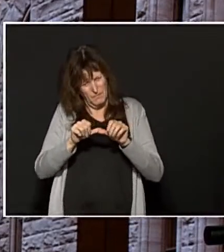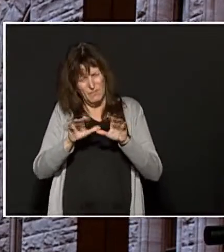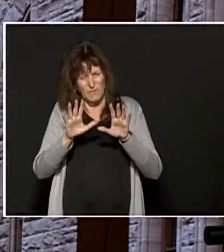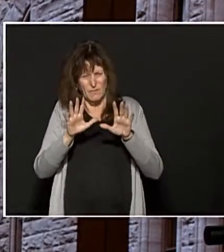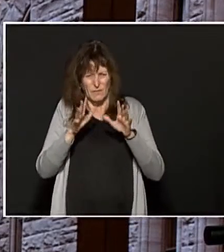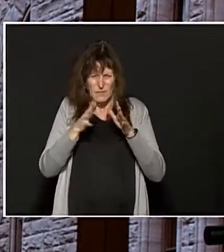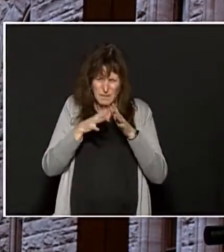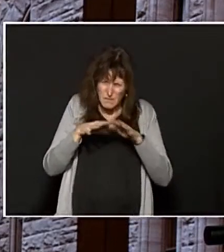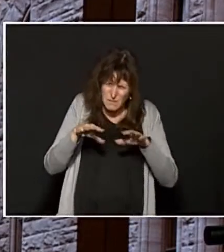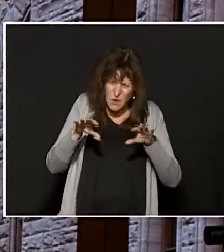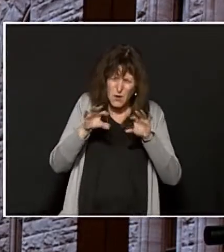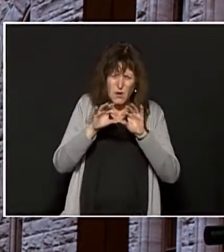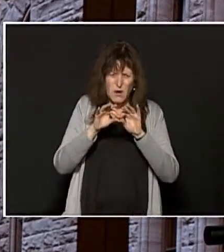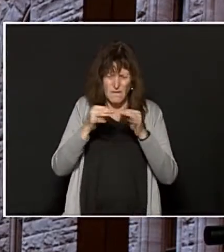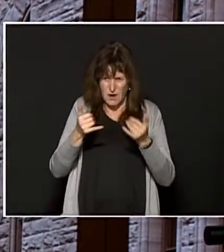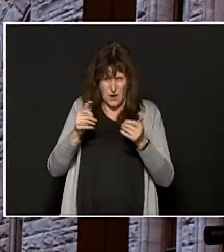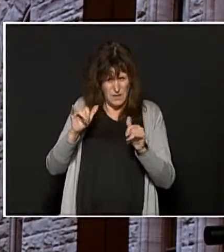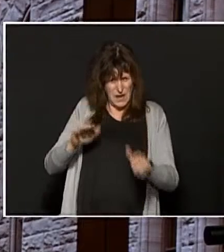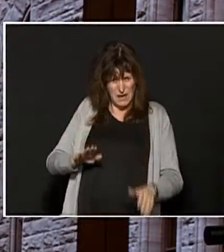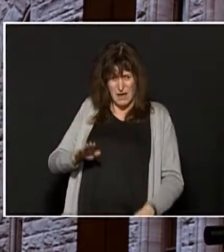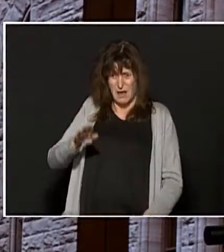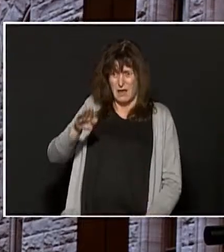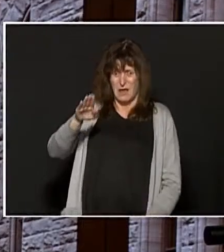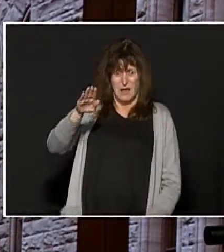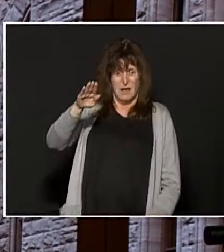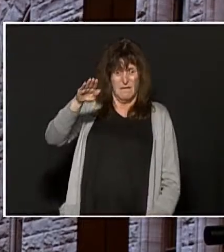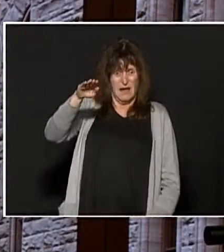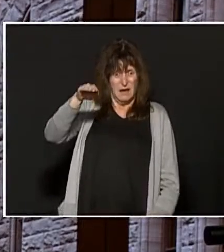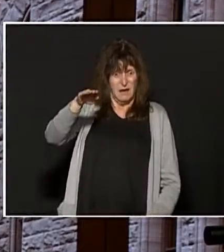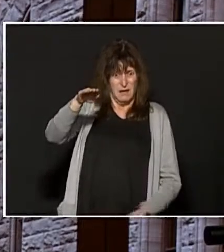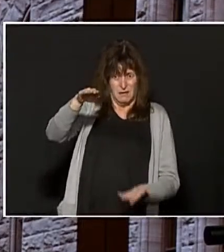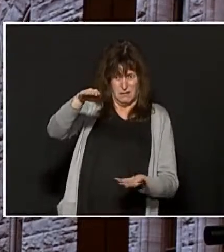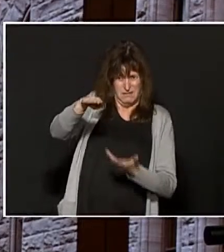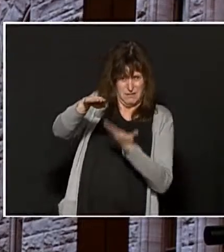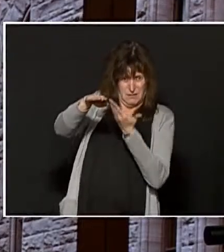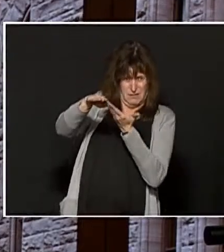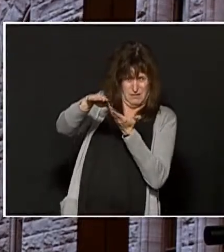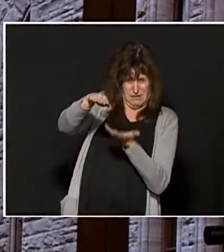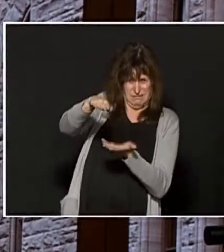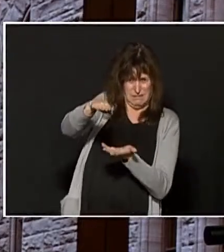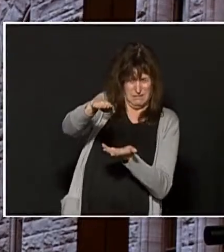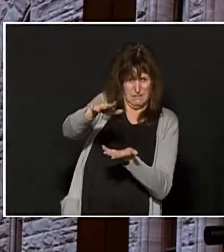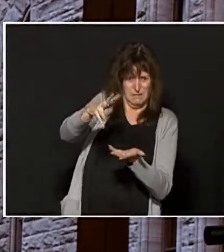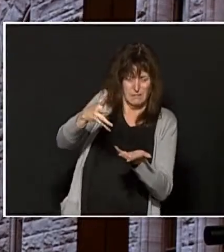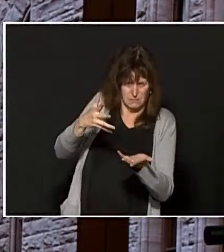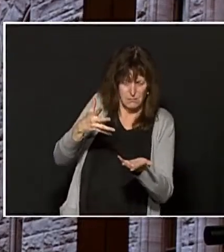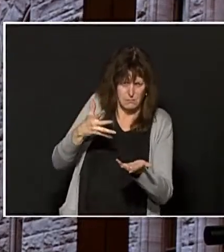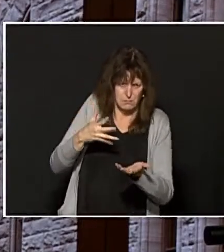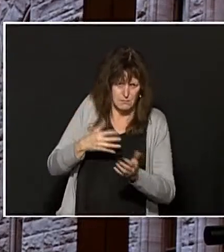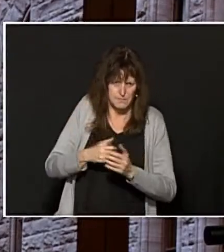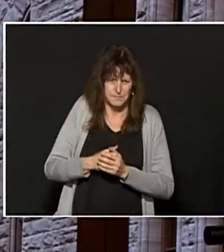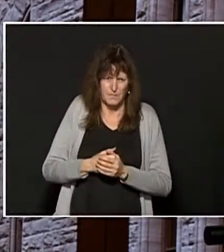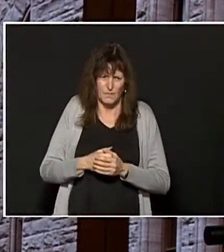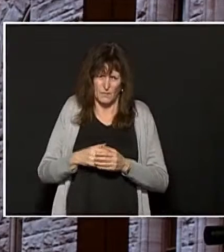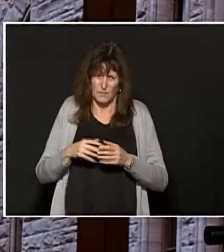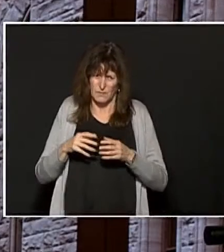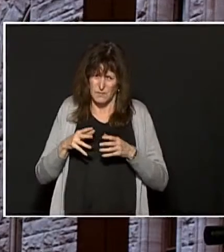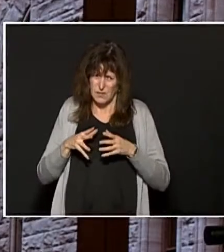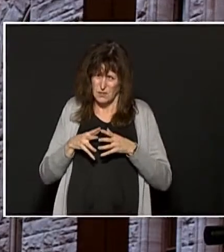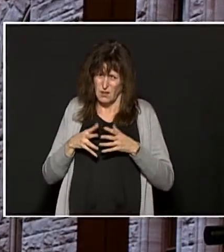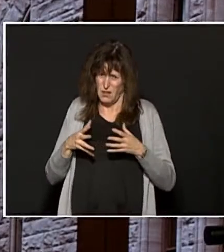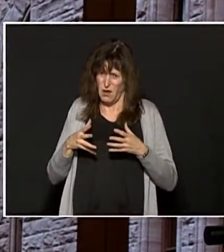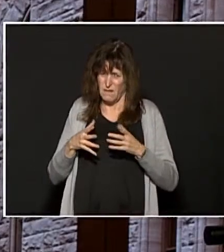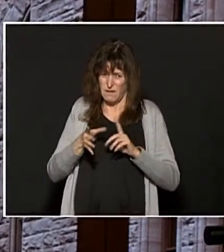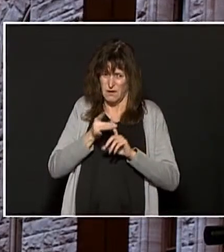this stage. And because we're not talking about just a few extra cases, we're talking a lot of extra cases. So there are